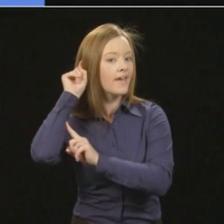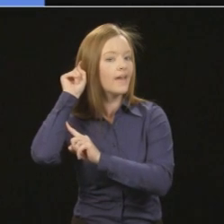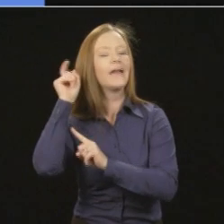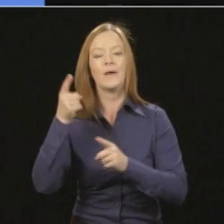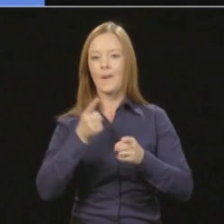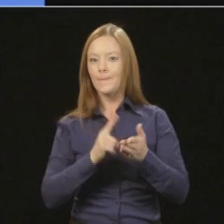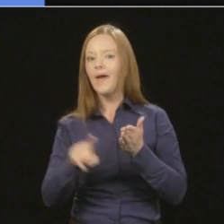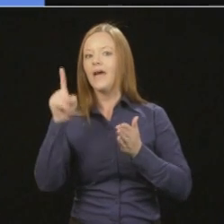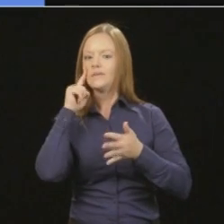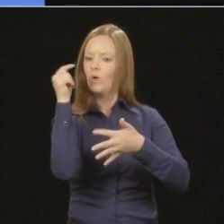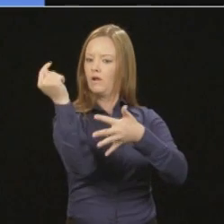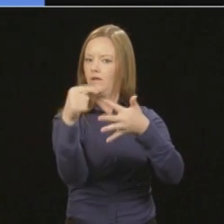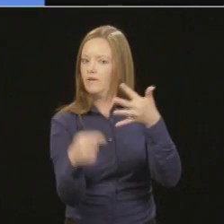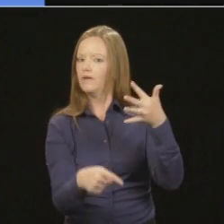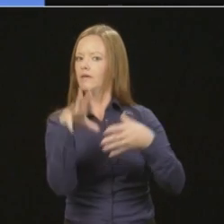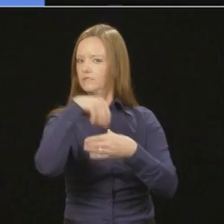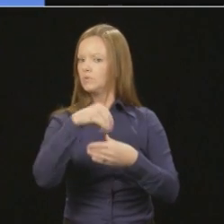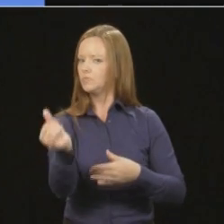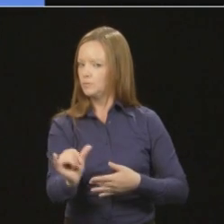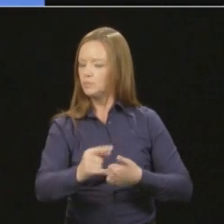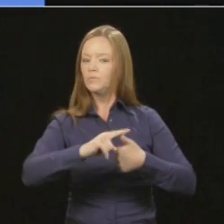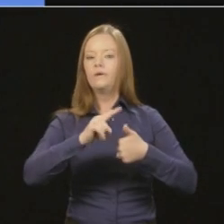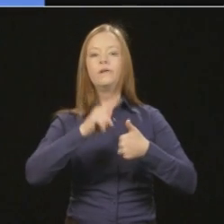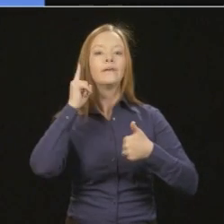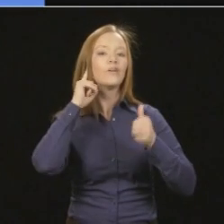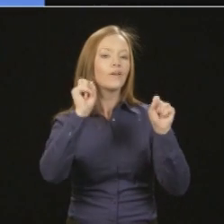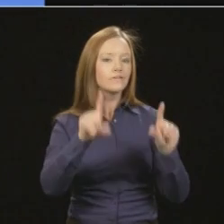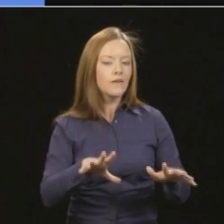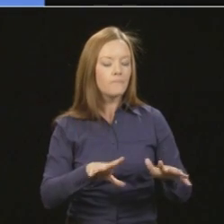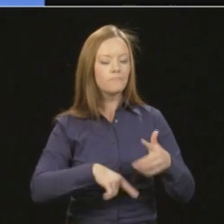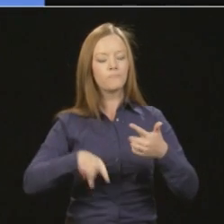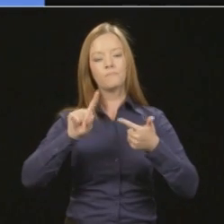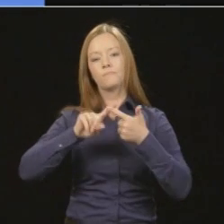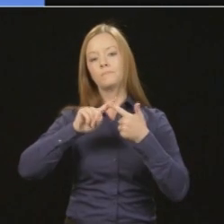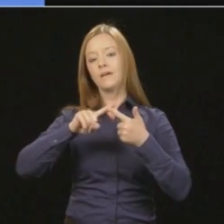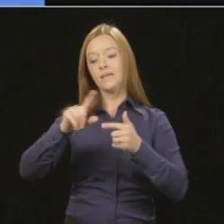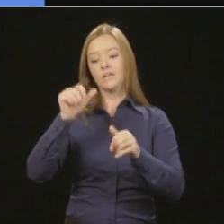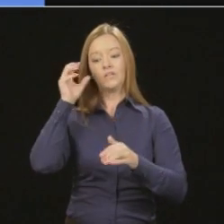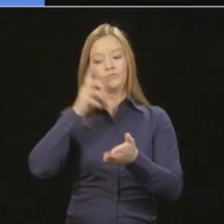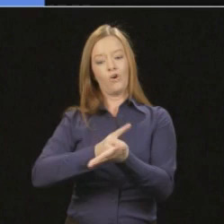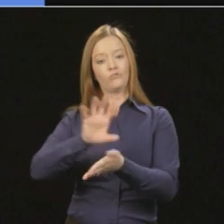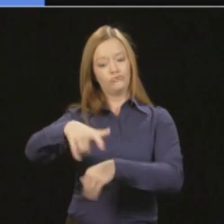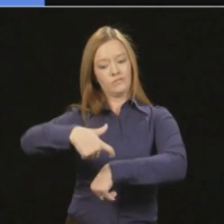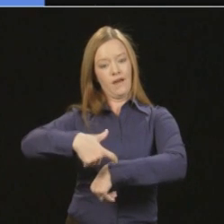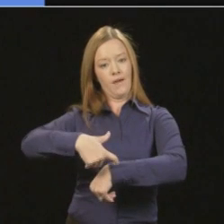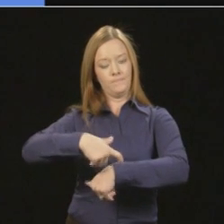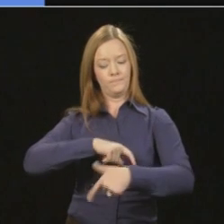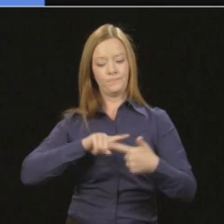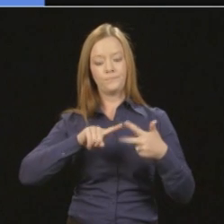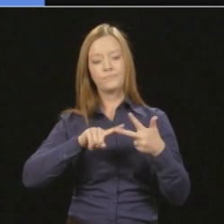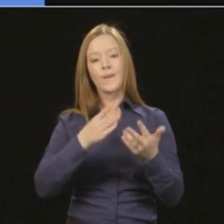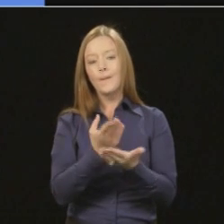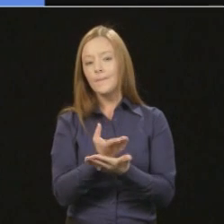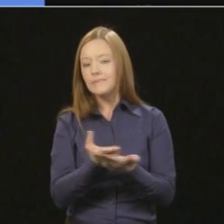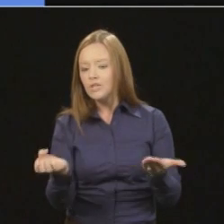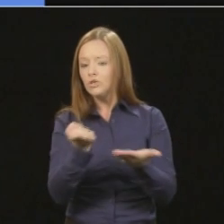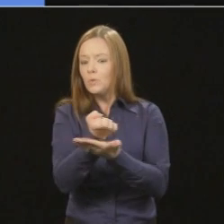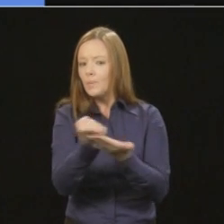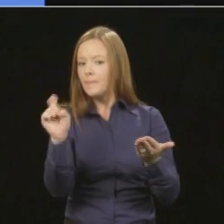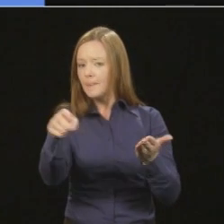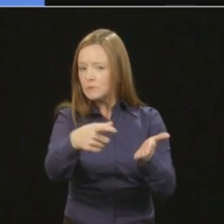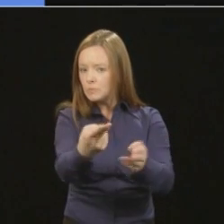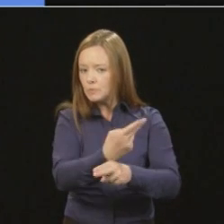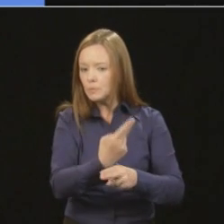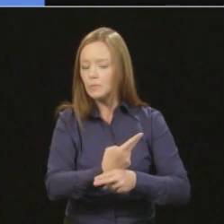paying for the hearing exam, the professional's time, the materials used, and other incidentals such as